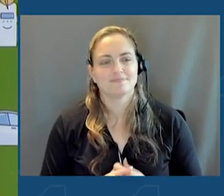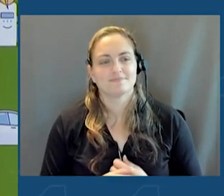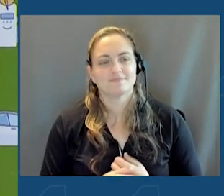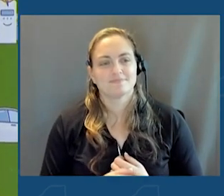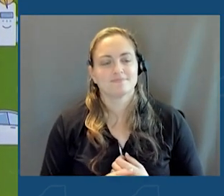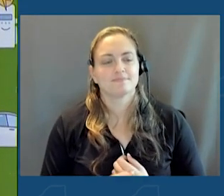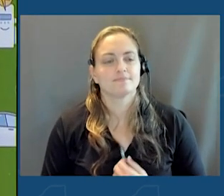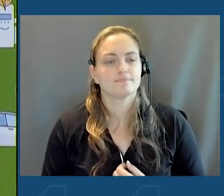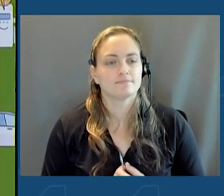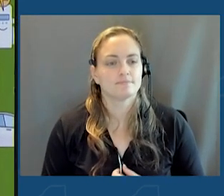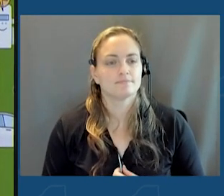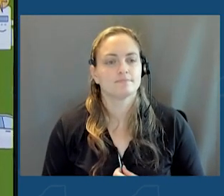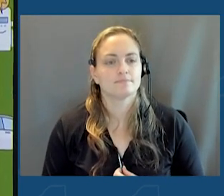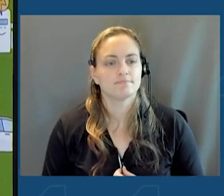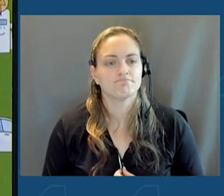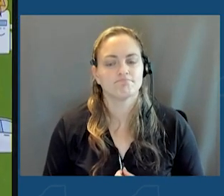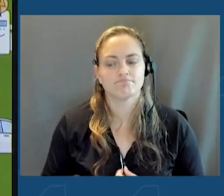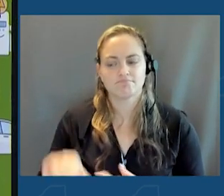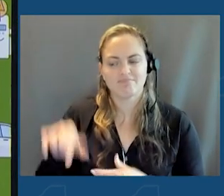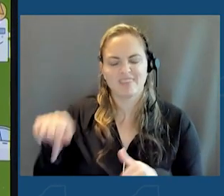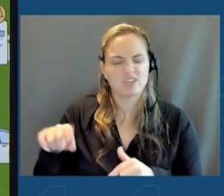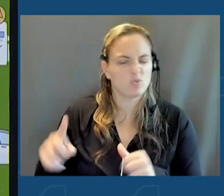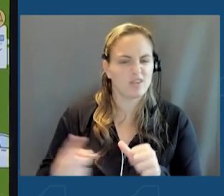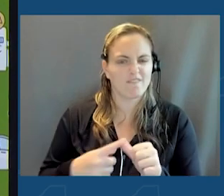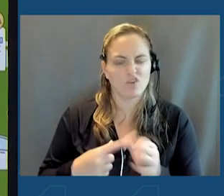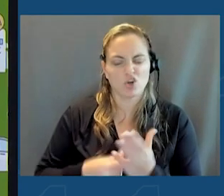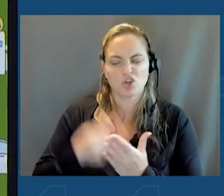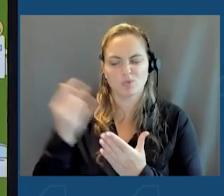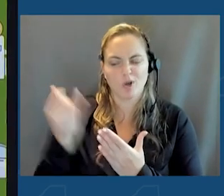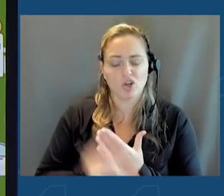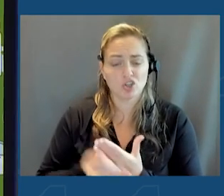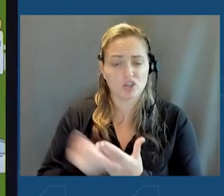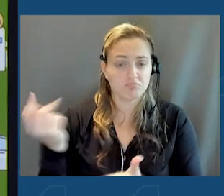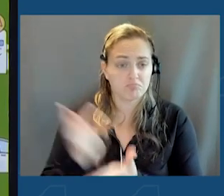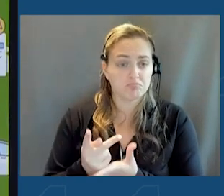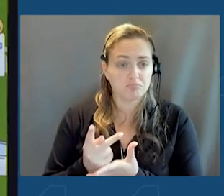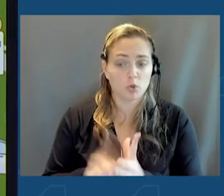La Central was one of the first projects that I approved when I came into the council in